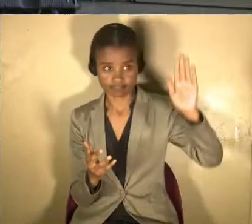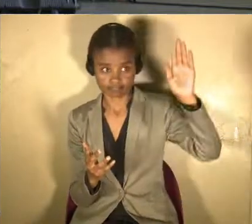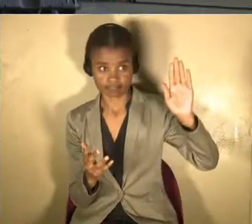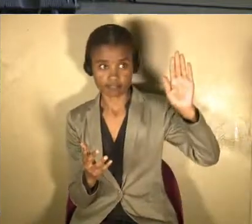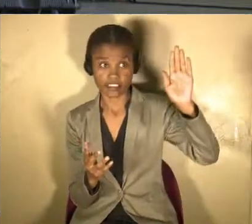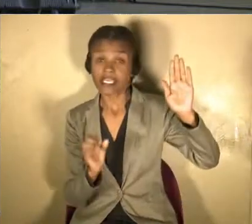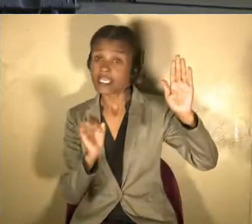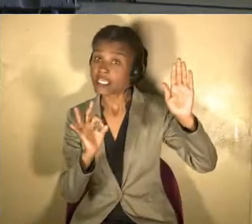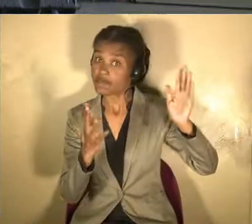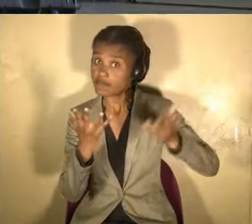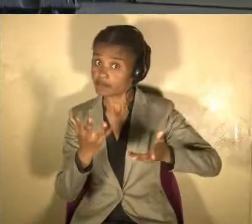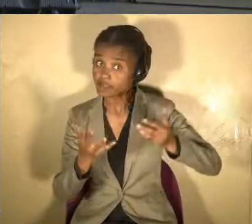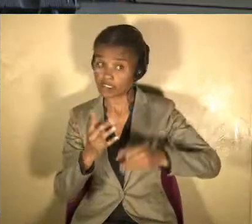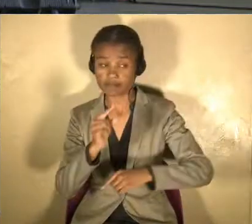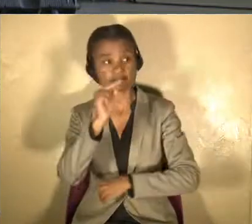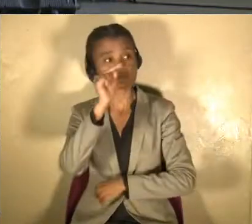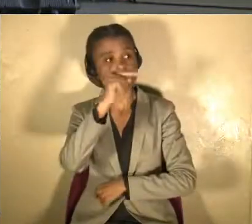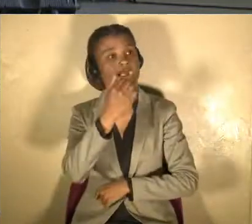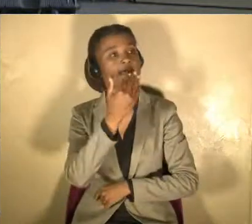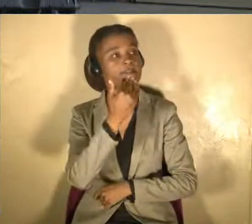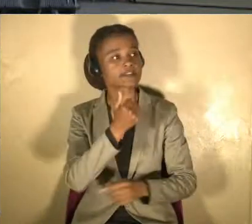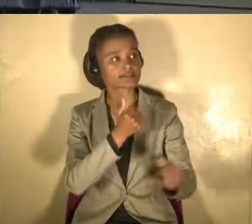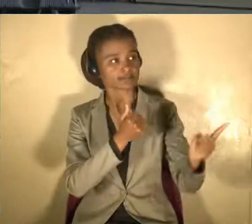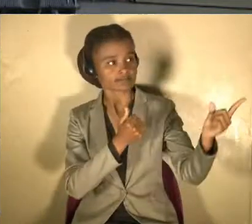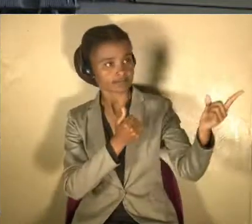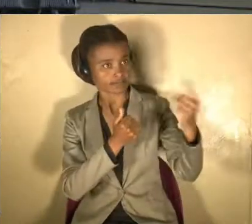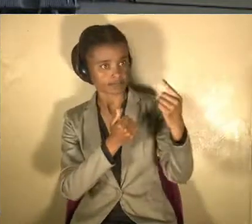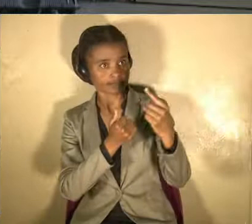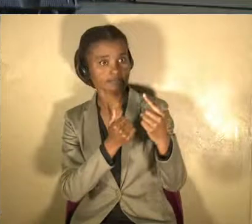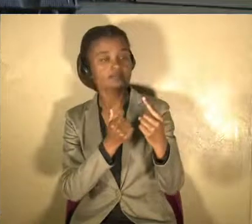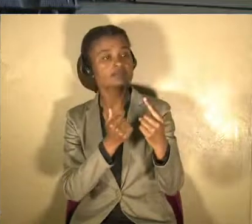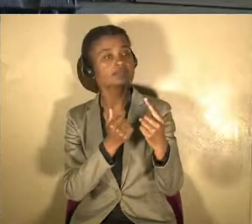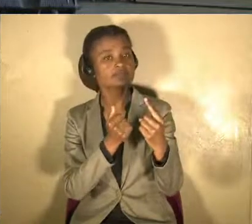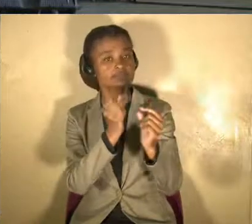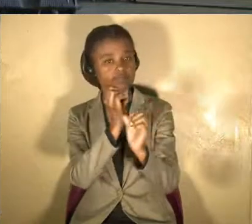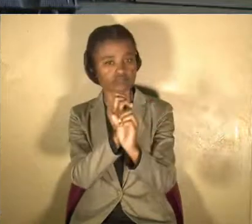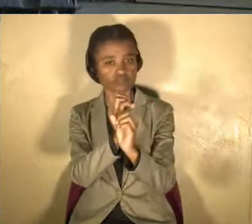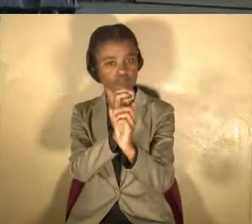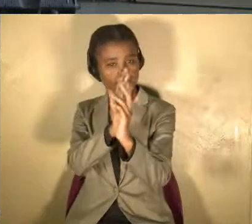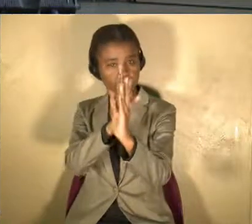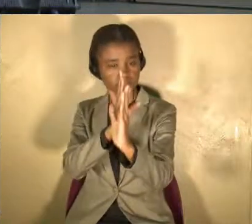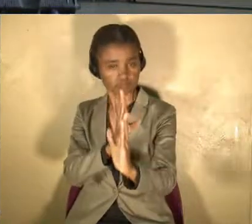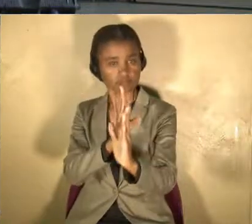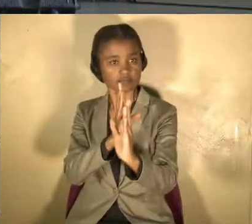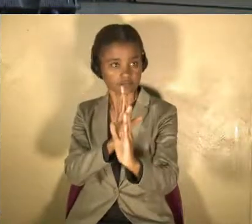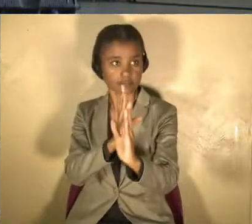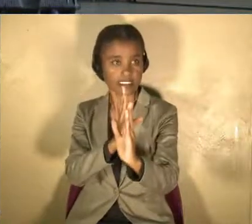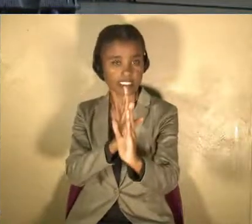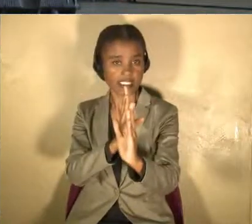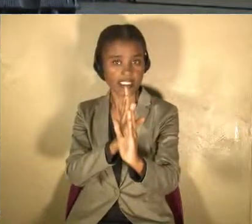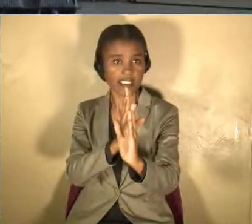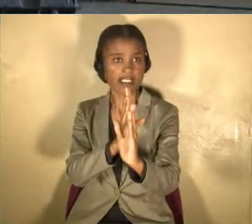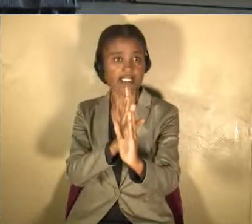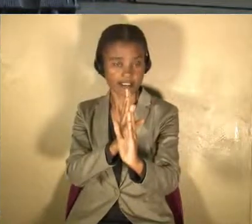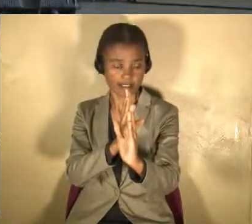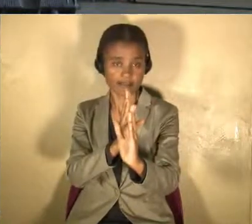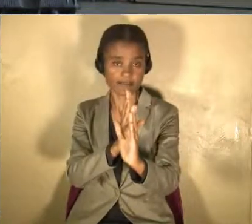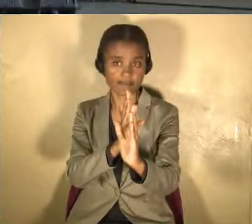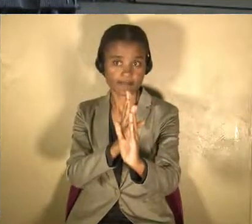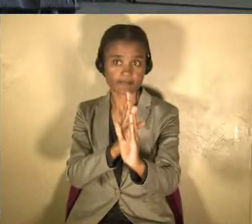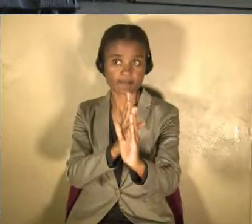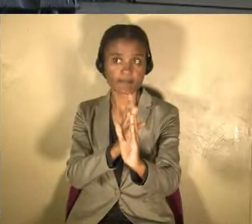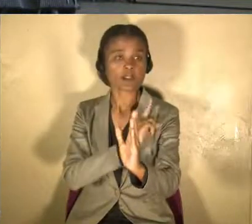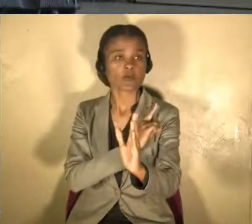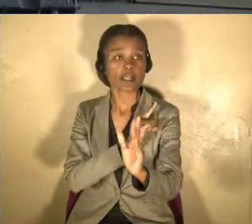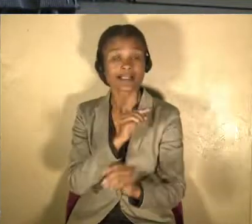if I point you, you just come to the front, le form a line of the speakers, because I'm not going